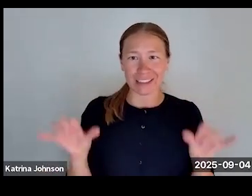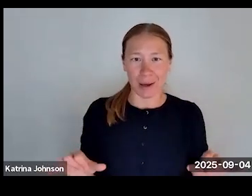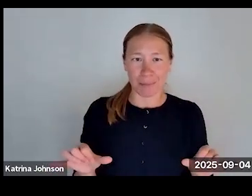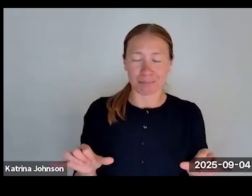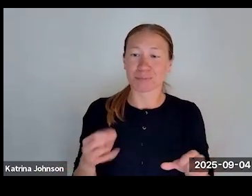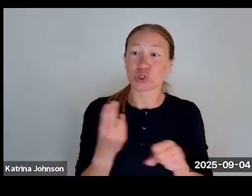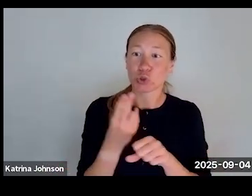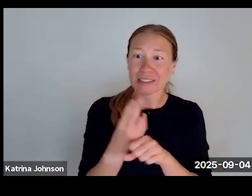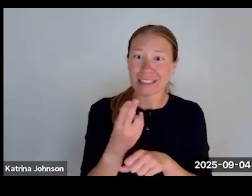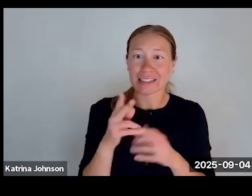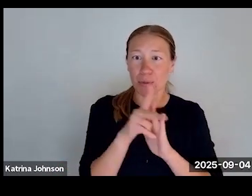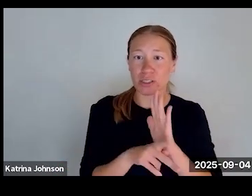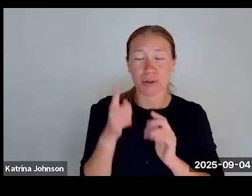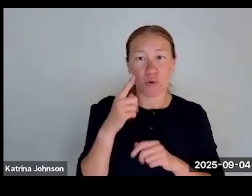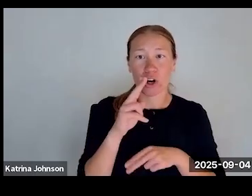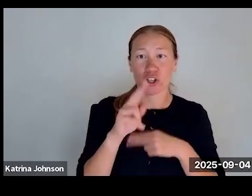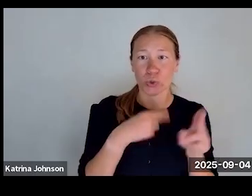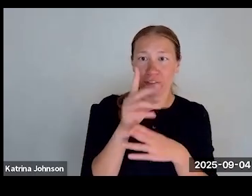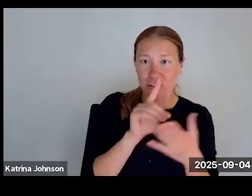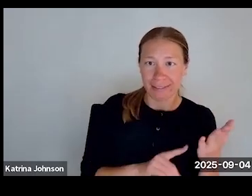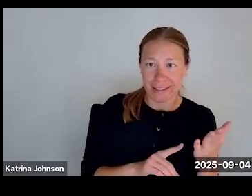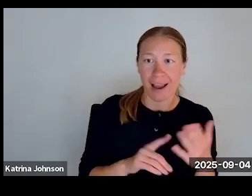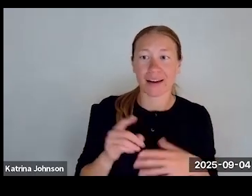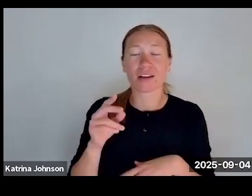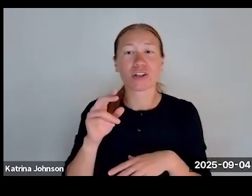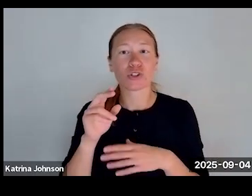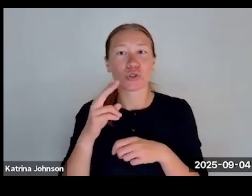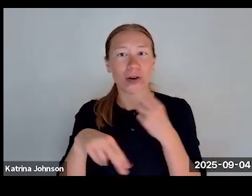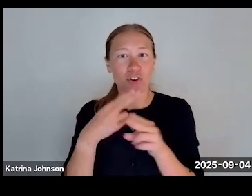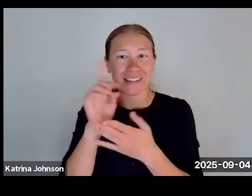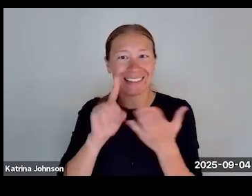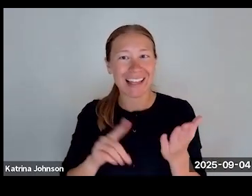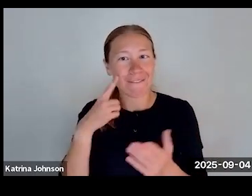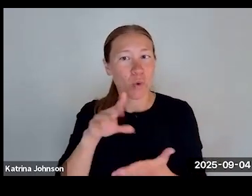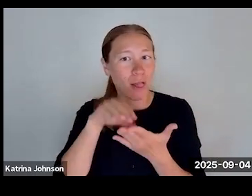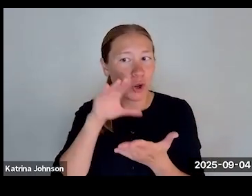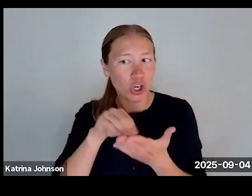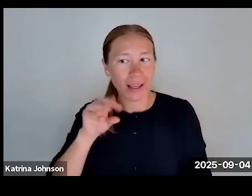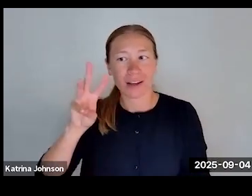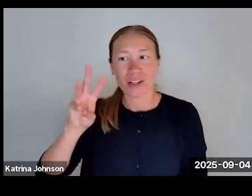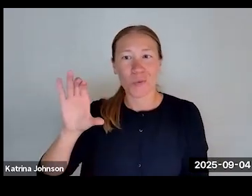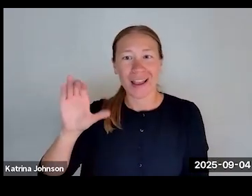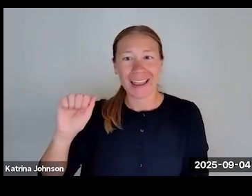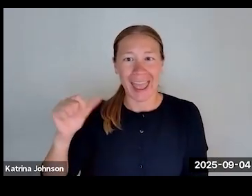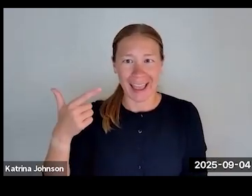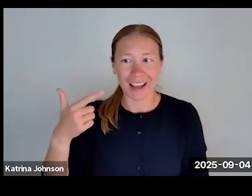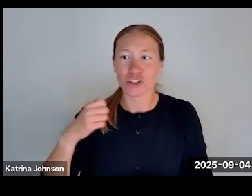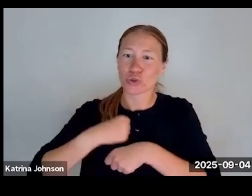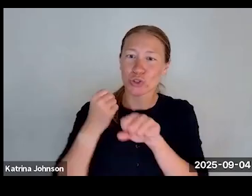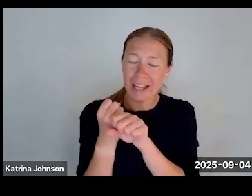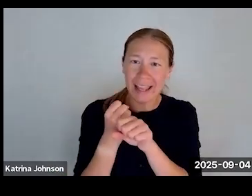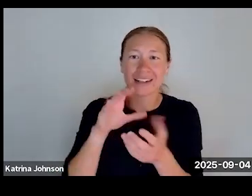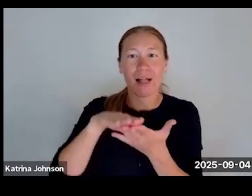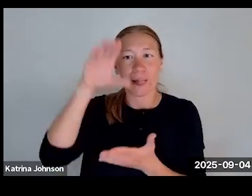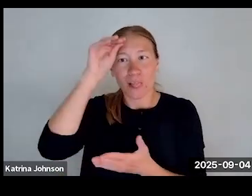of universal design for learning, and WCAG to create learning environments that work